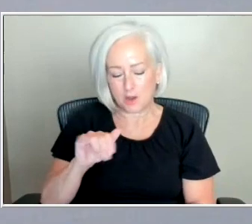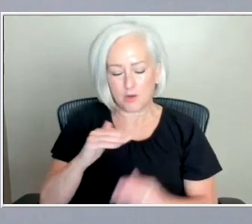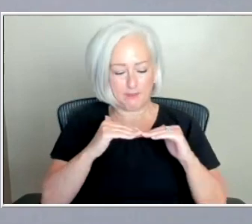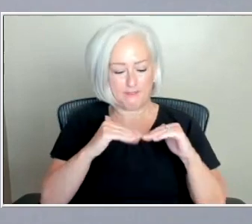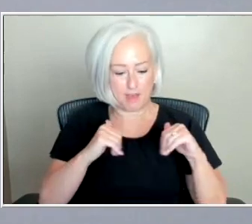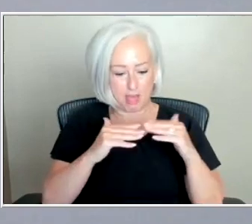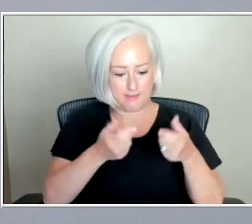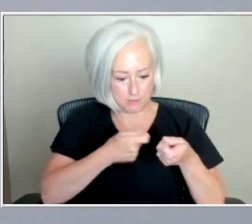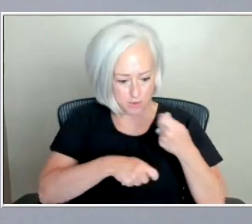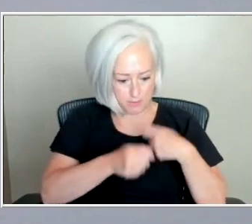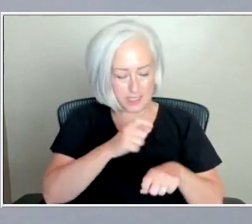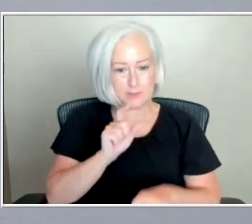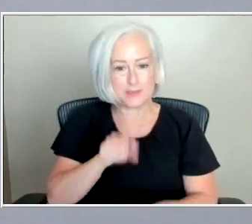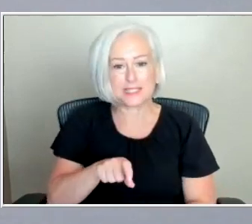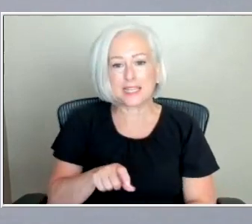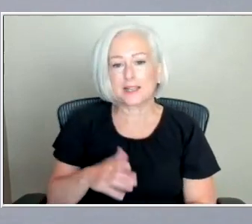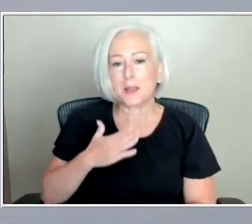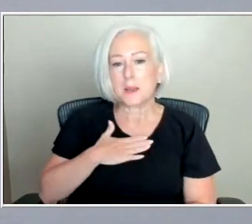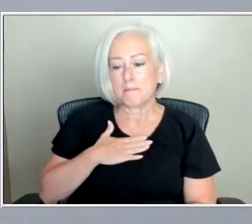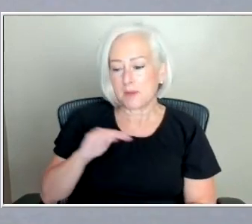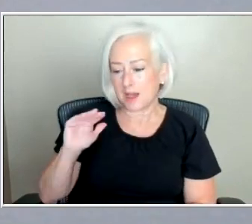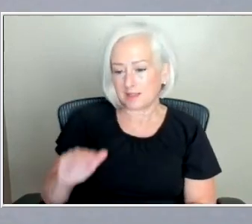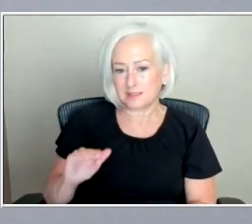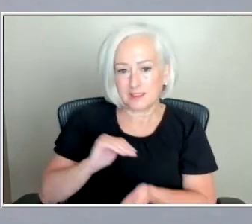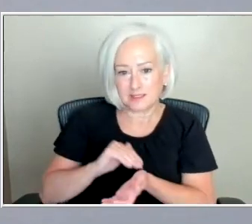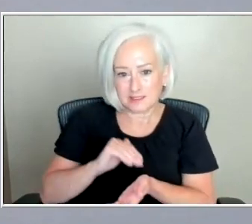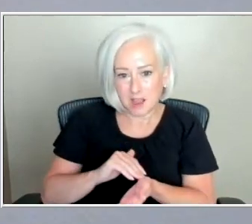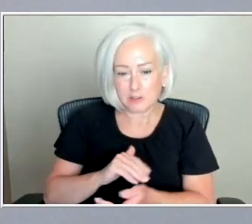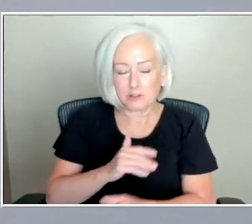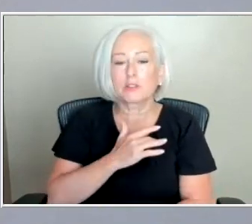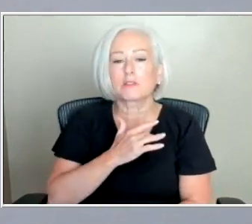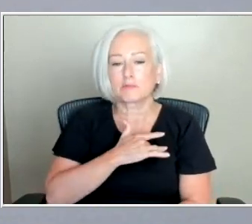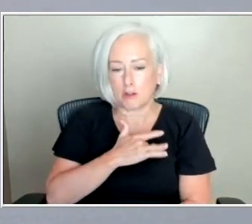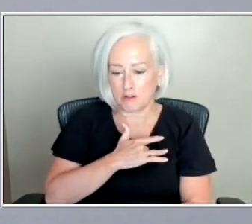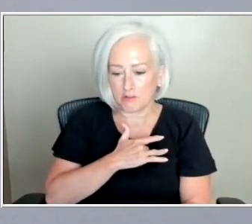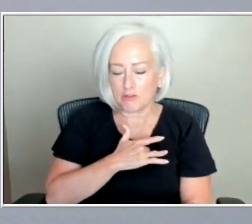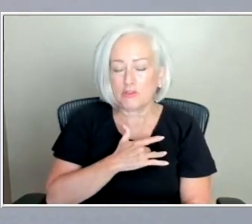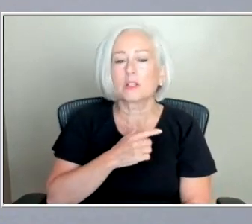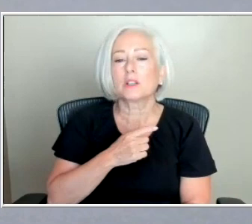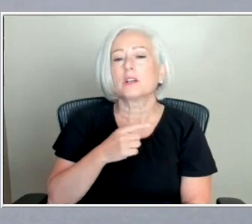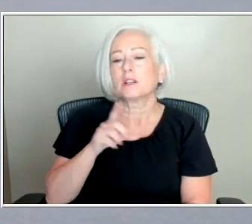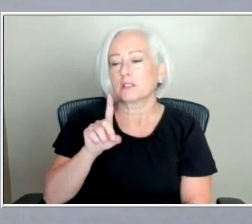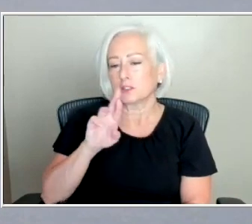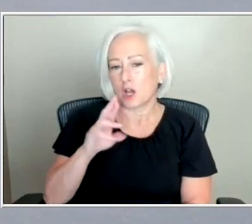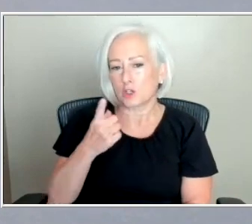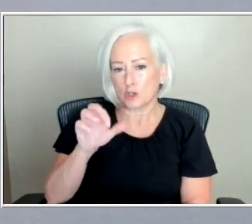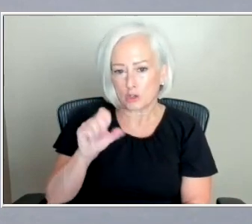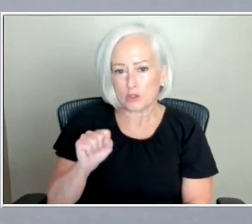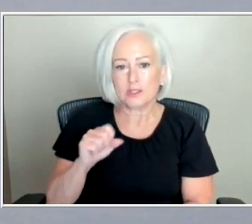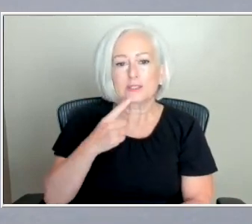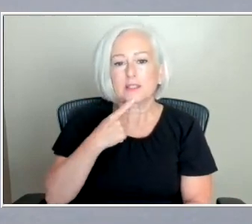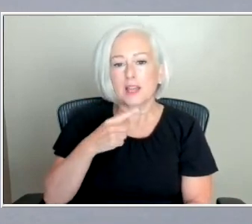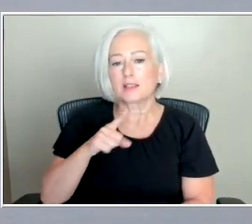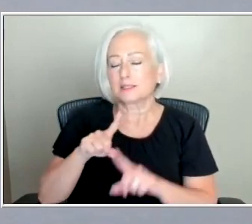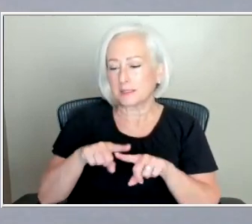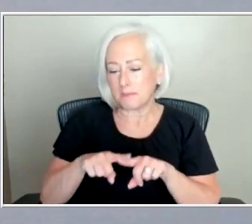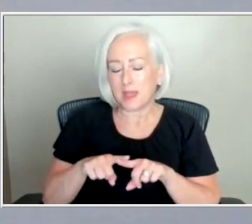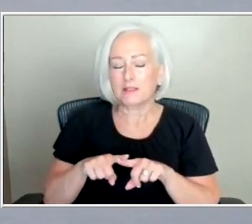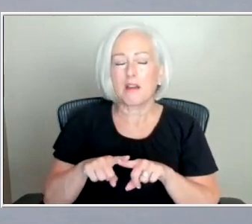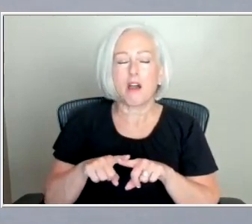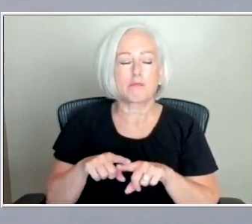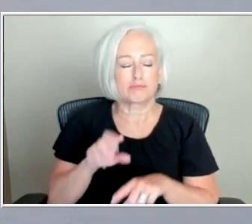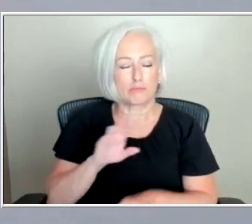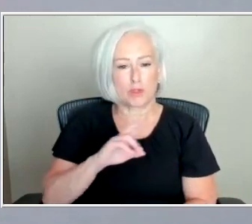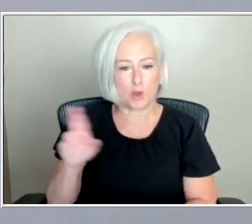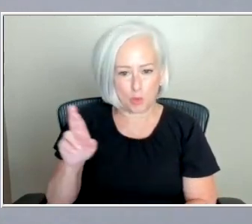pediatric cardiologist, Dr. Gertz, told us the timing would be determined based on the growth of my right ventricle. He told my family